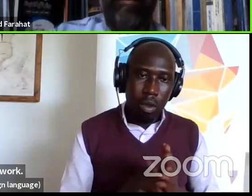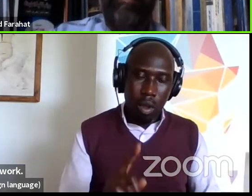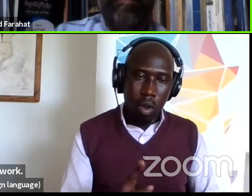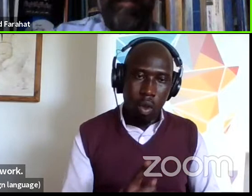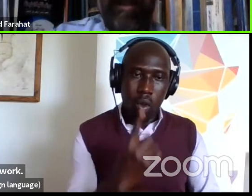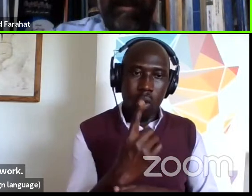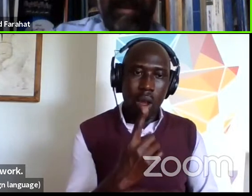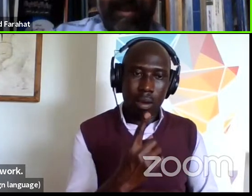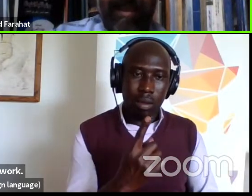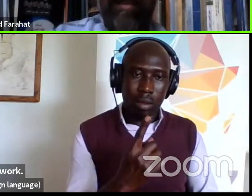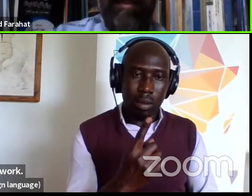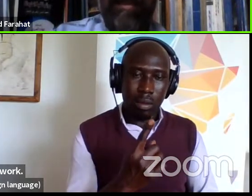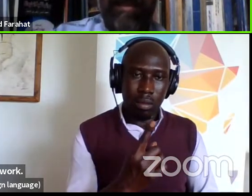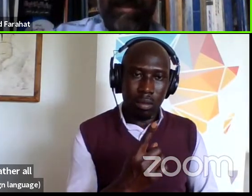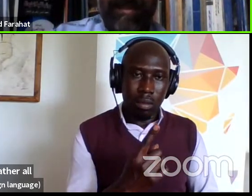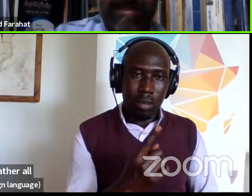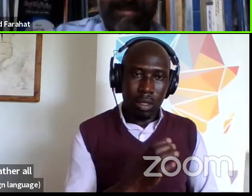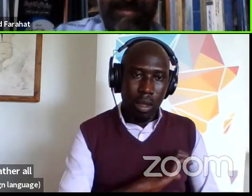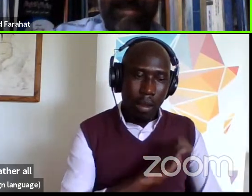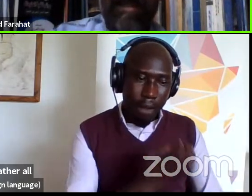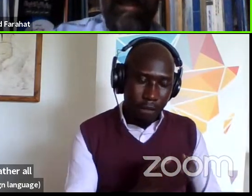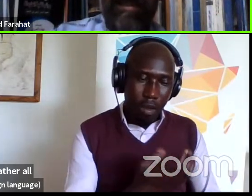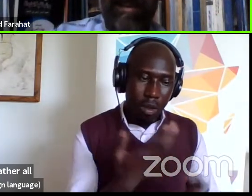one effort against